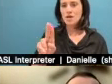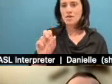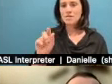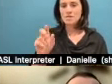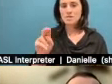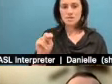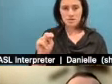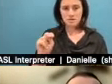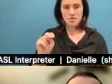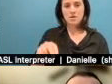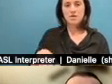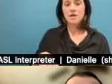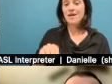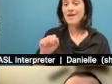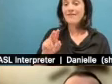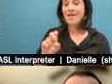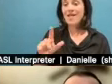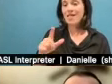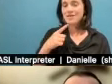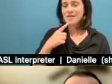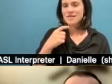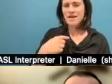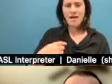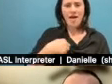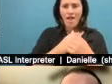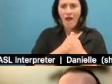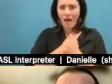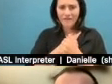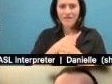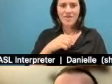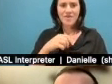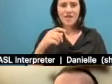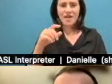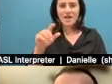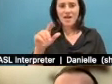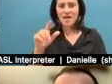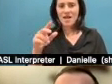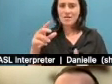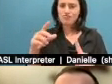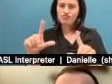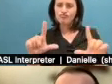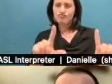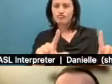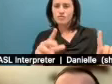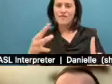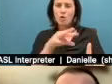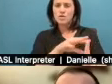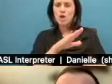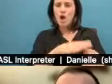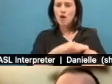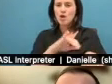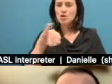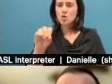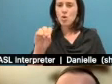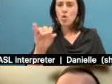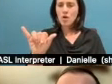um, Evel Gantan, um, writes, I love the lens, no pun intended, around centering joy as a strategy to engage folks in complex